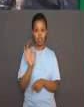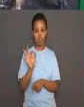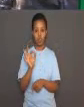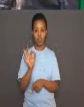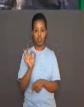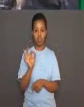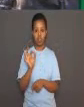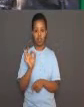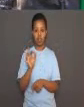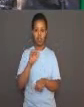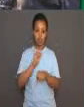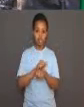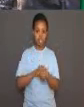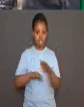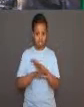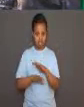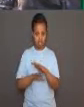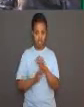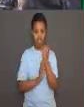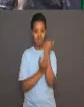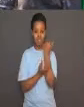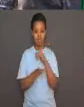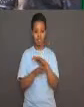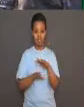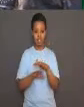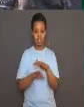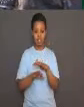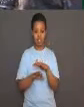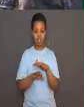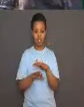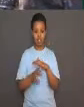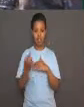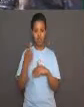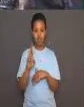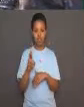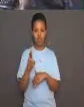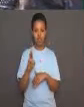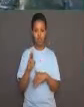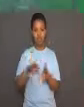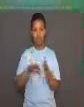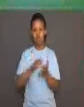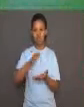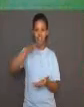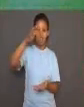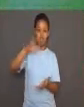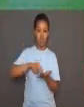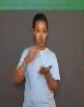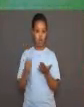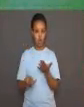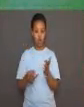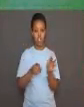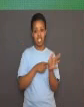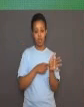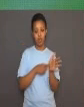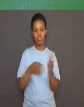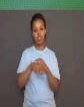logs, stones, bark, and amongst piles of fallen leaves. They are